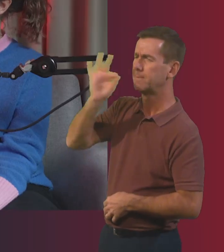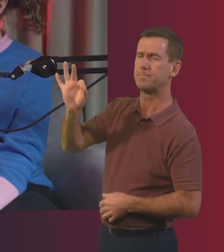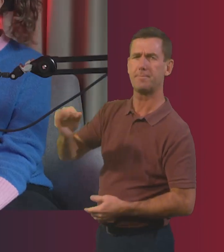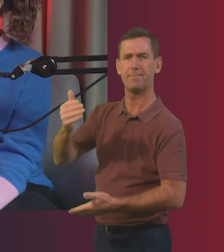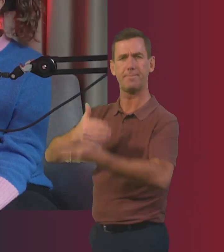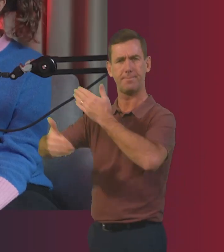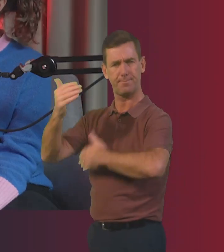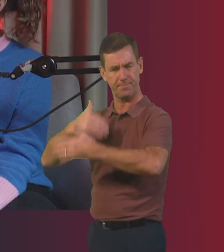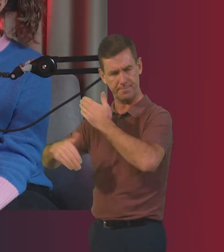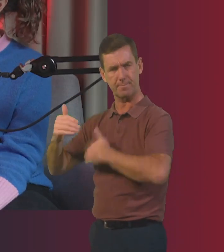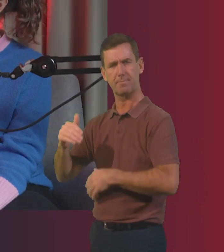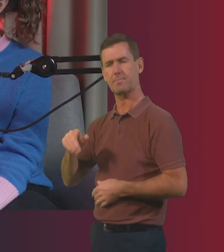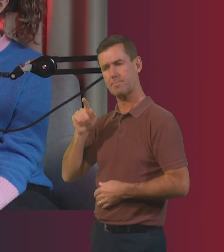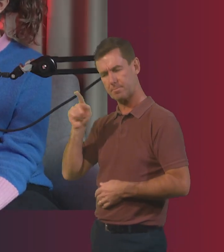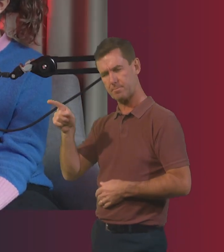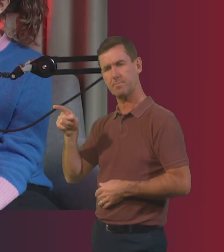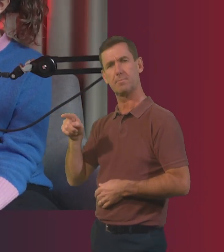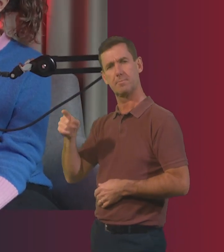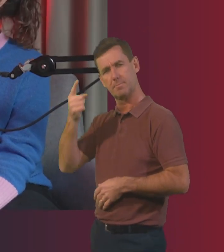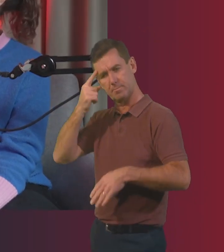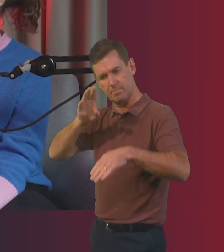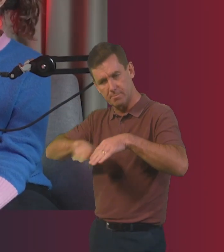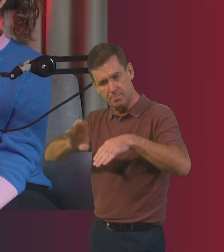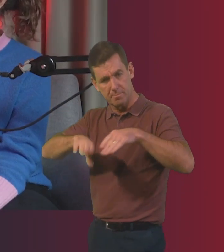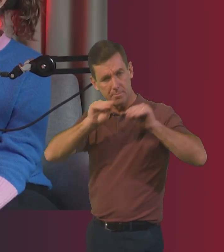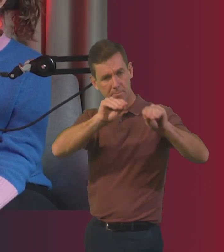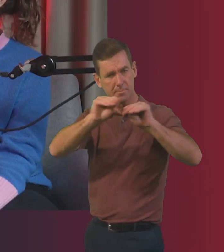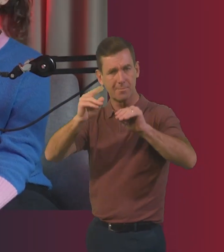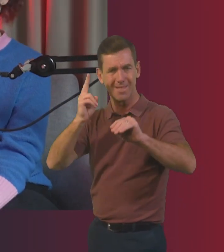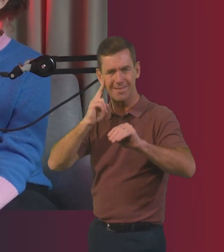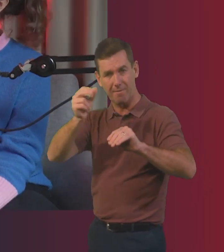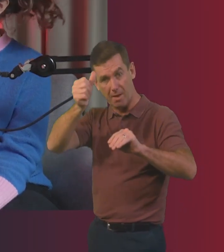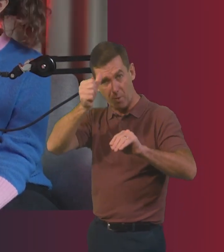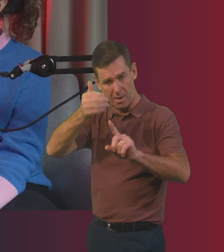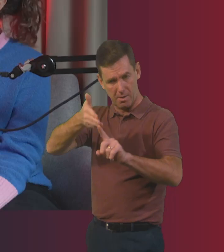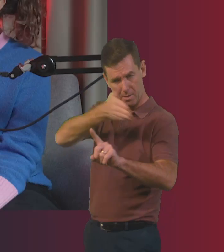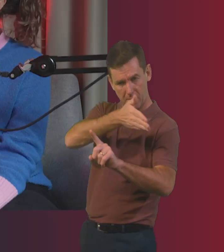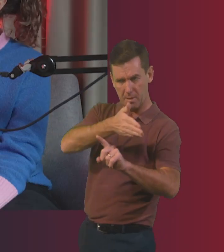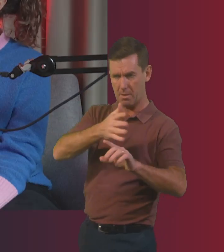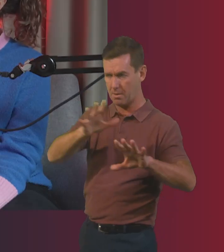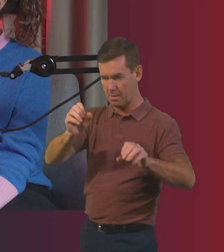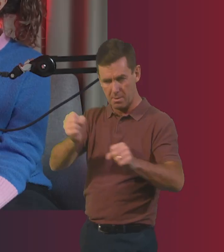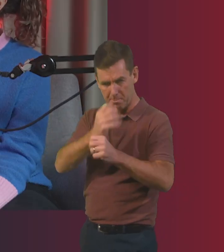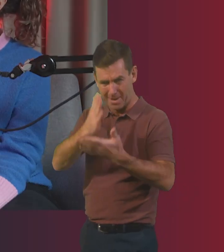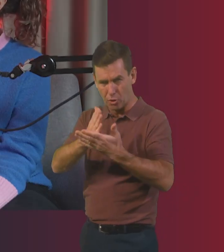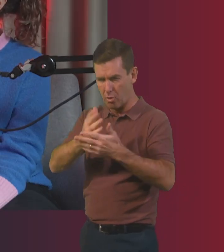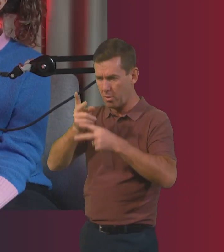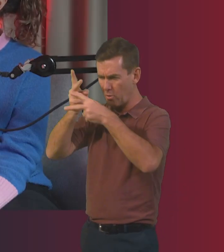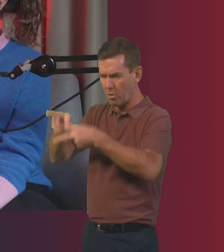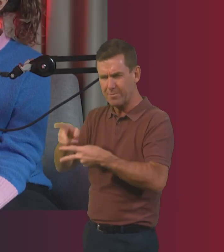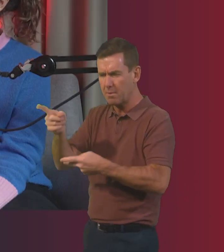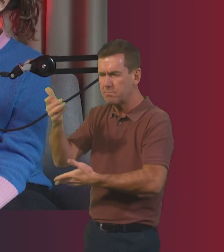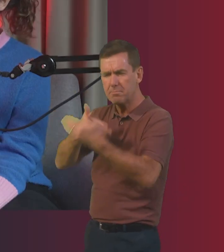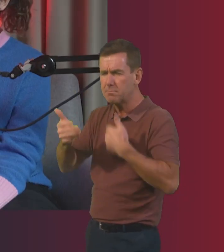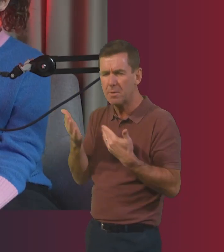being on the show. You said that, a lot of training went into making sure that you were comfortable and, they looked after you. But what else? Tell